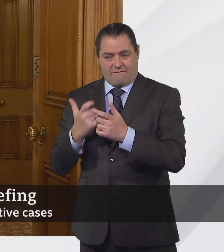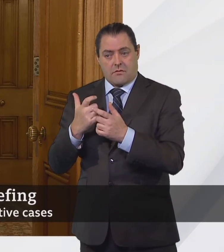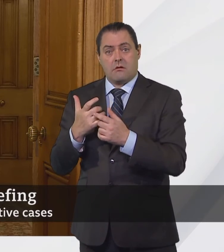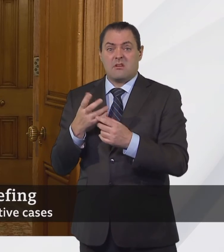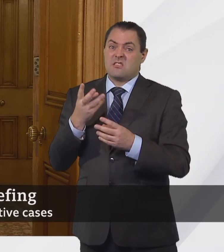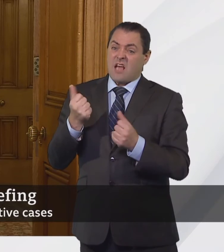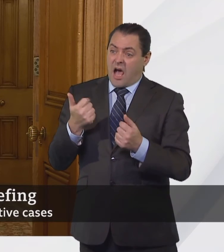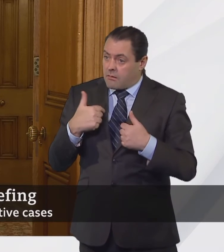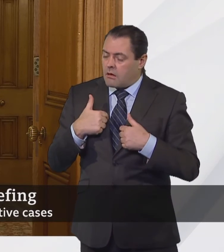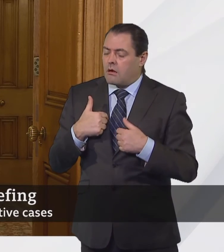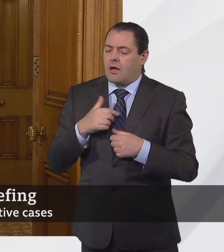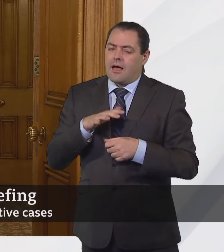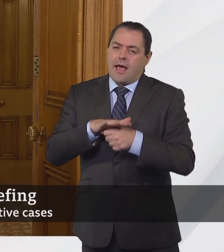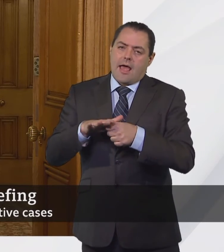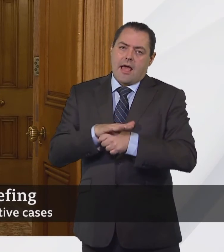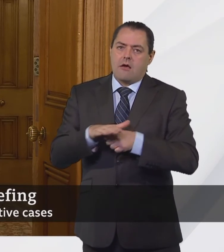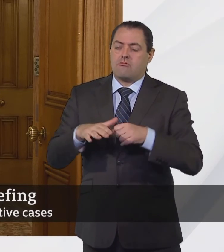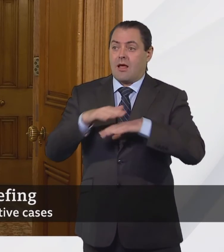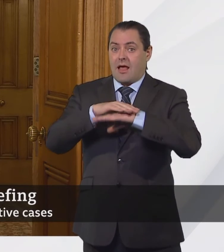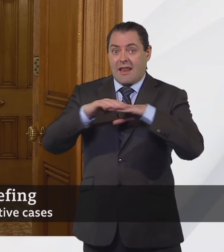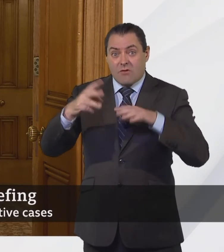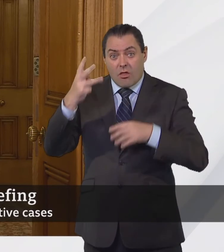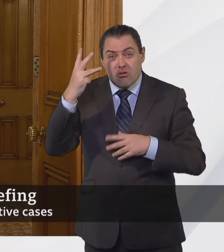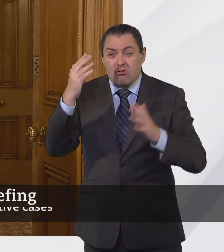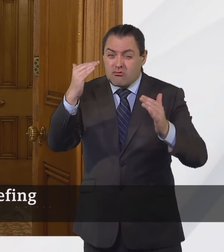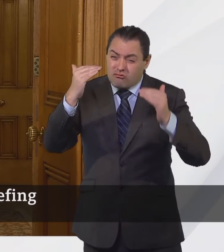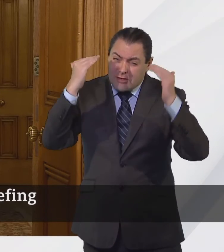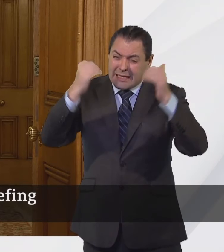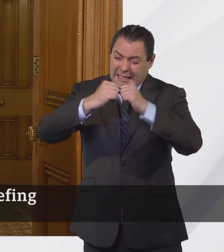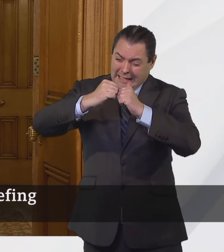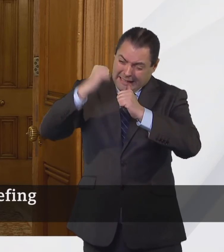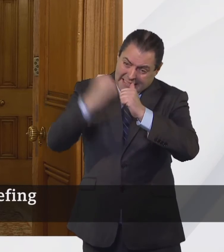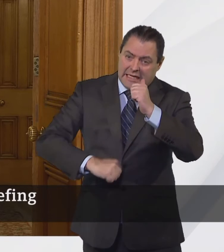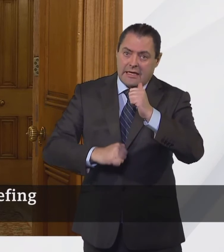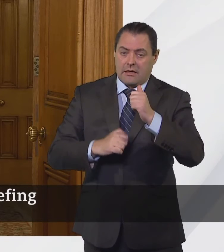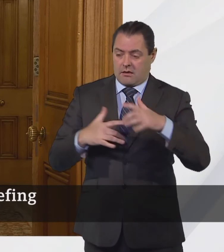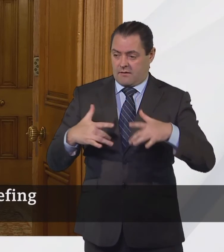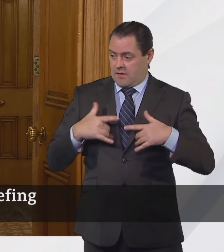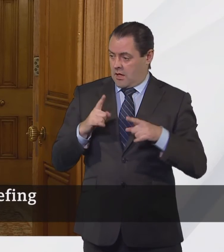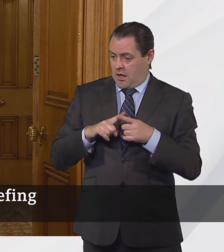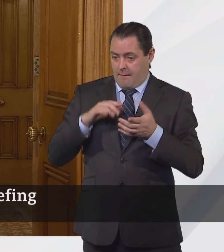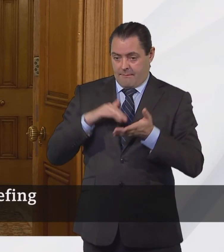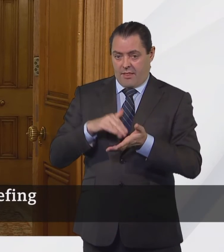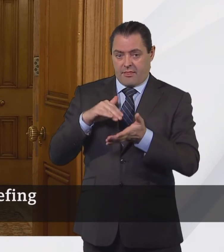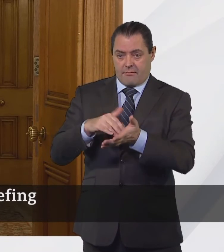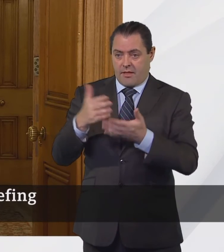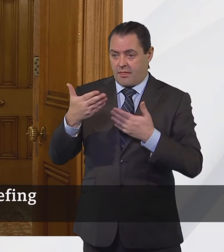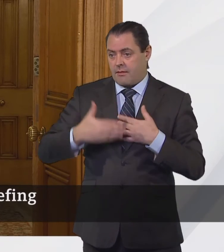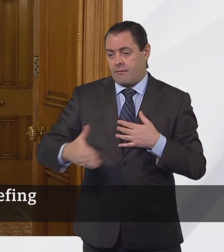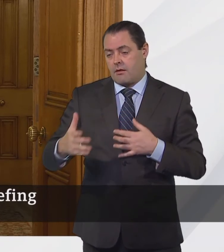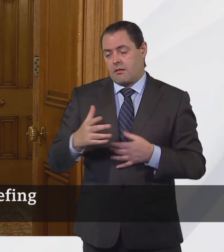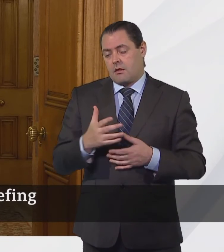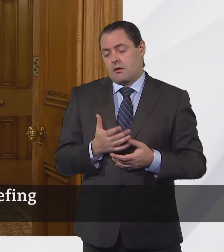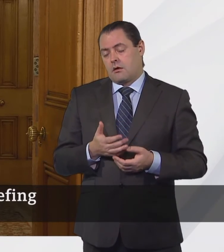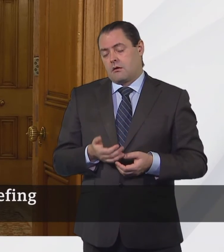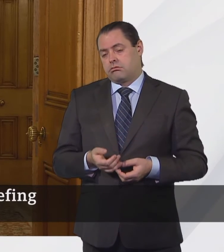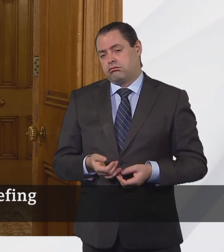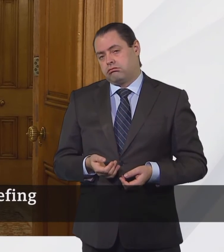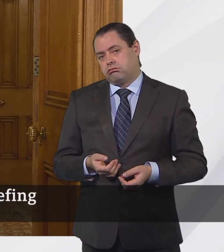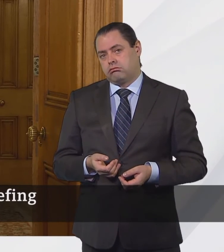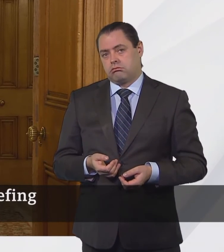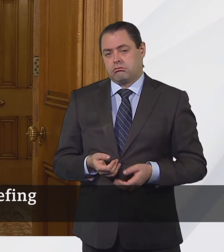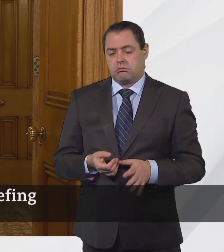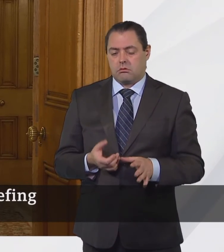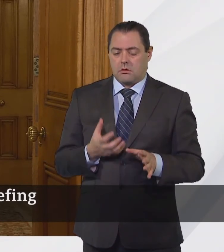long and who see weeks and months ahead of further hardship, and I'm thinking particularly of the hospitality sector, we